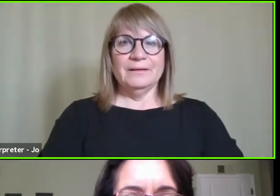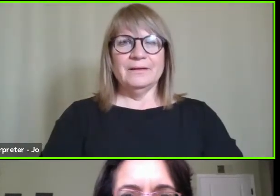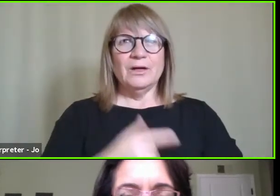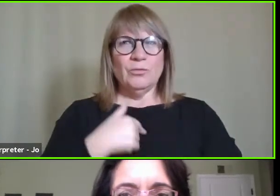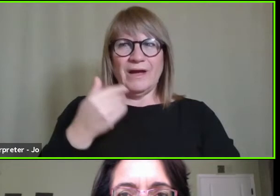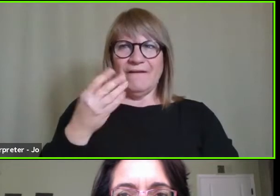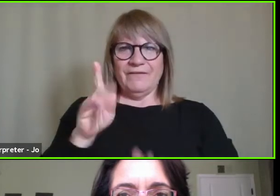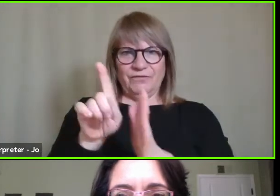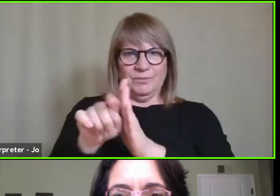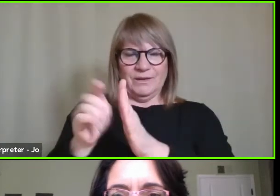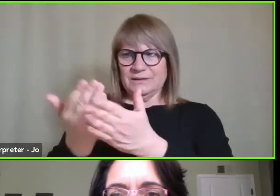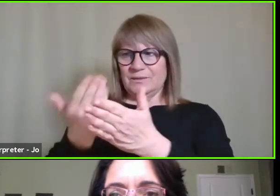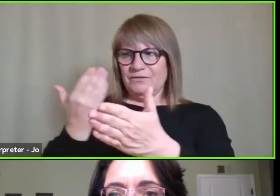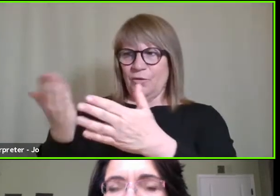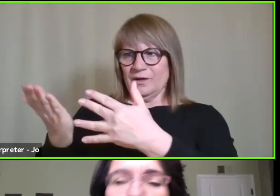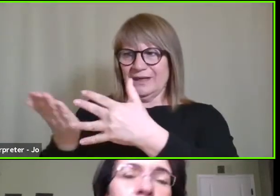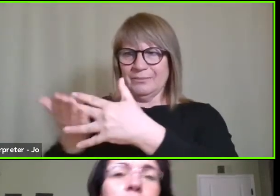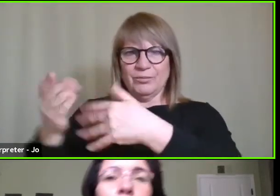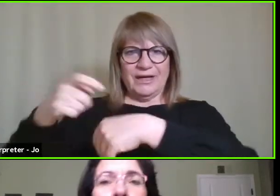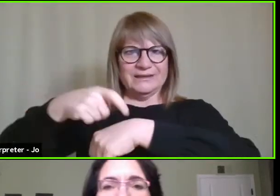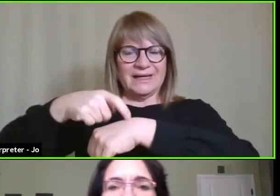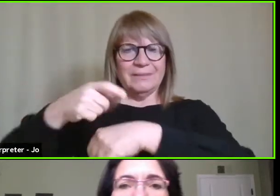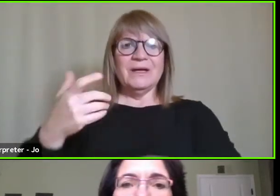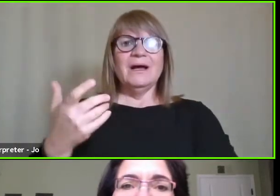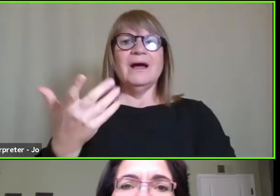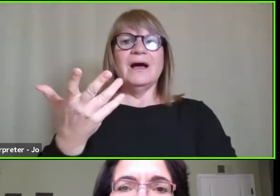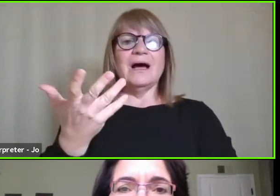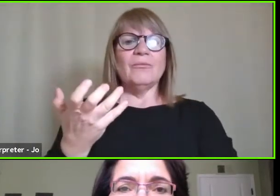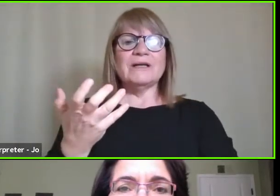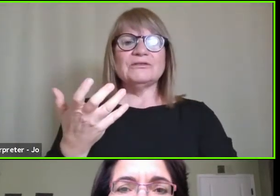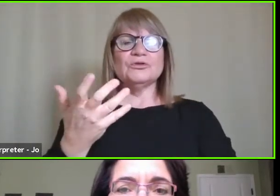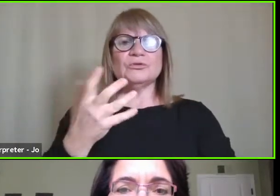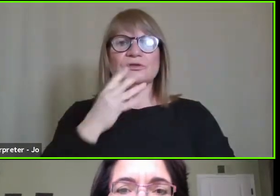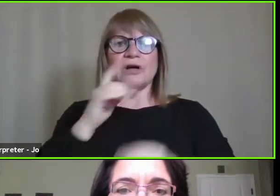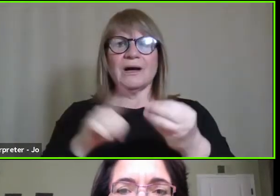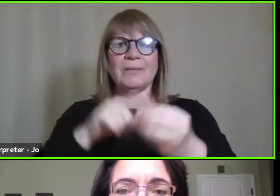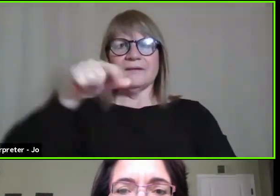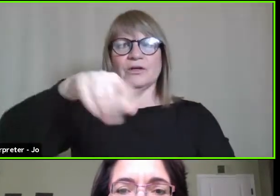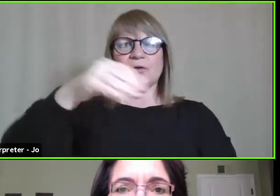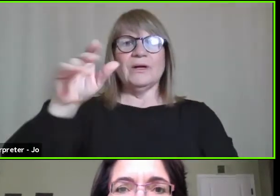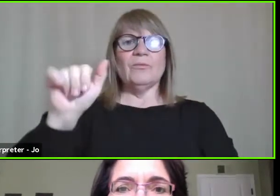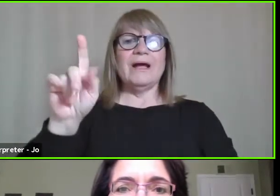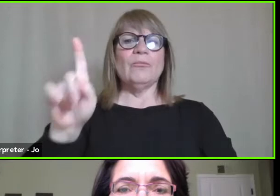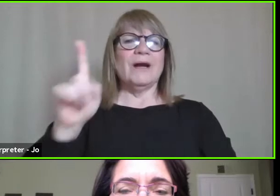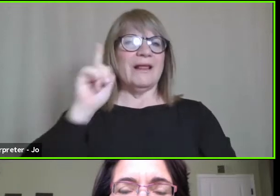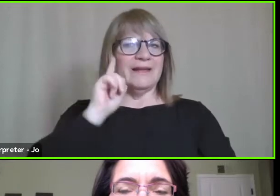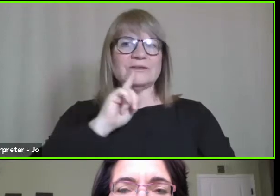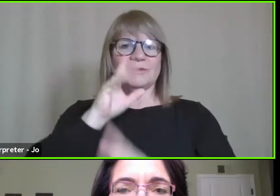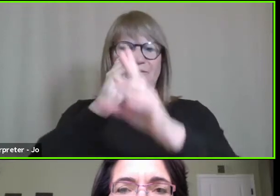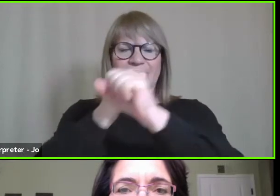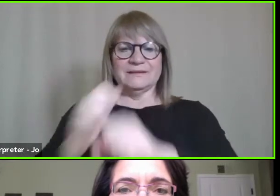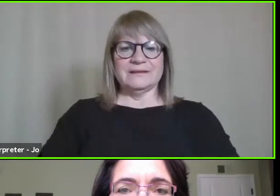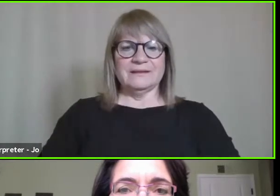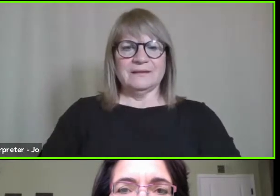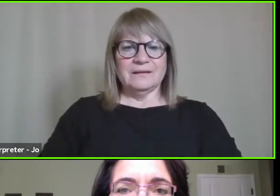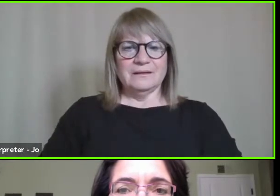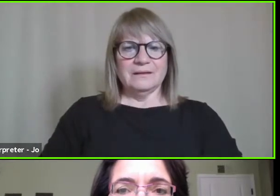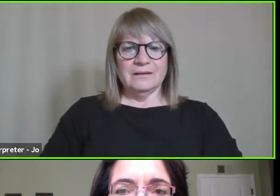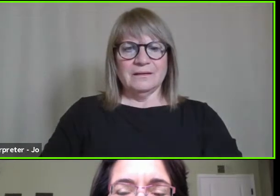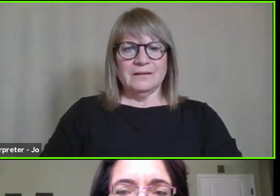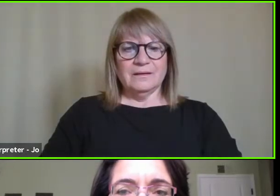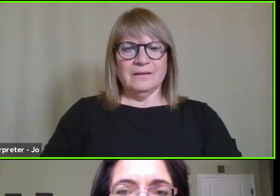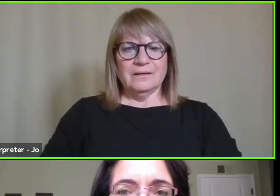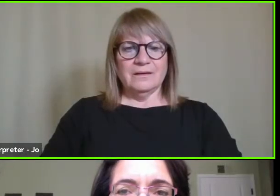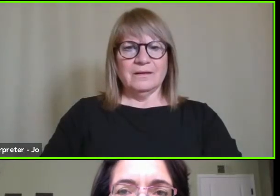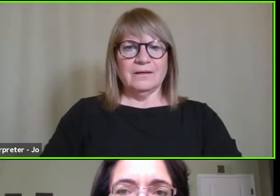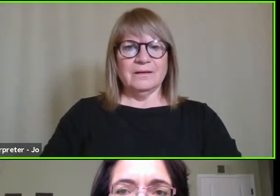minutes to ask a couple of questions that did appear in the q a and one i think is very fascinating to think about one asks what do you all